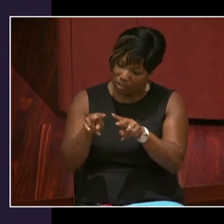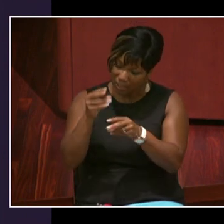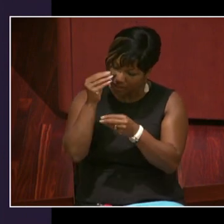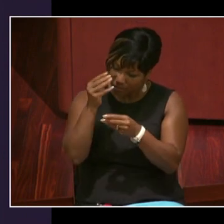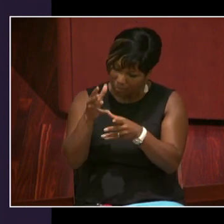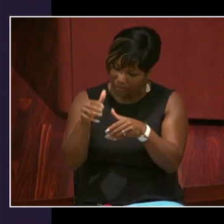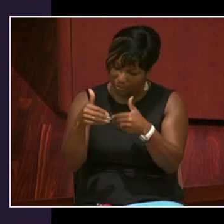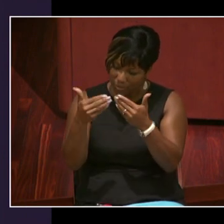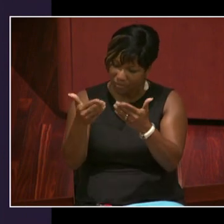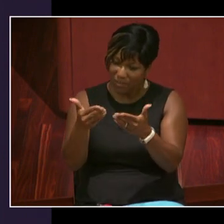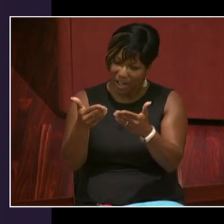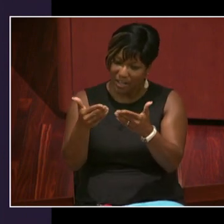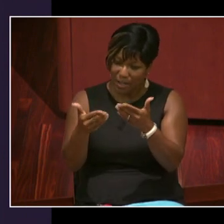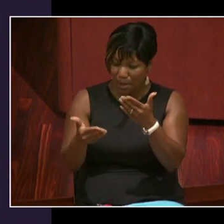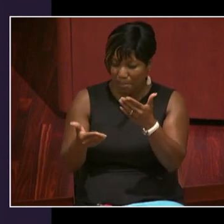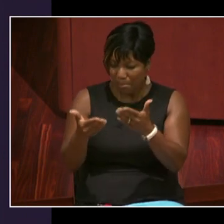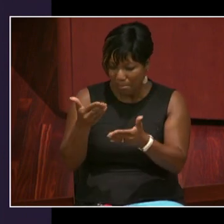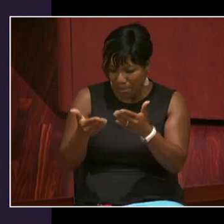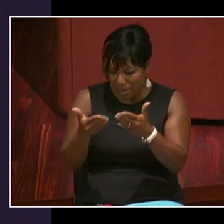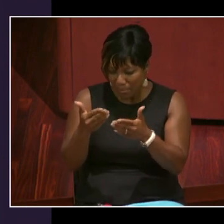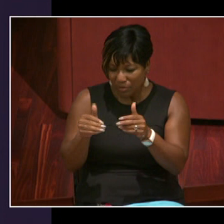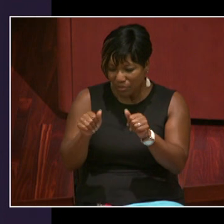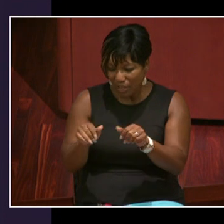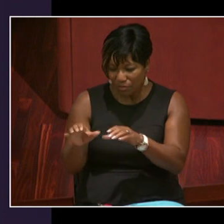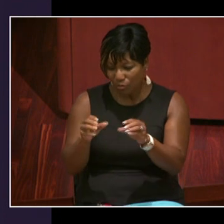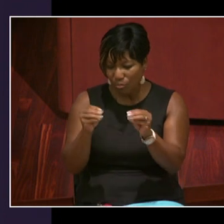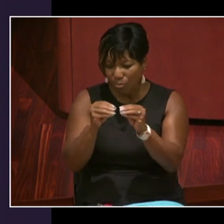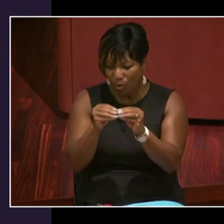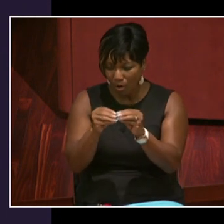forms and seeing if there's something more that you can do with it.